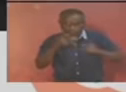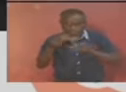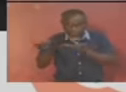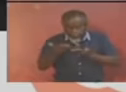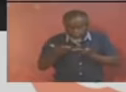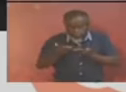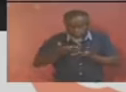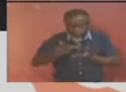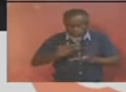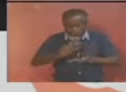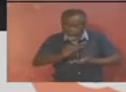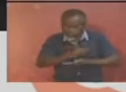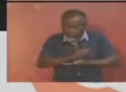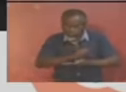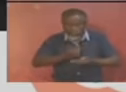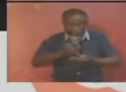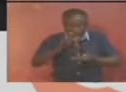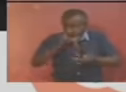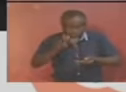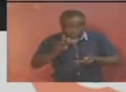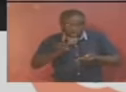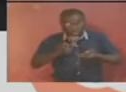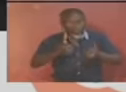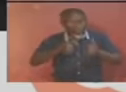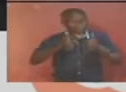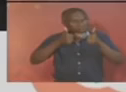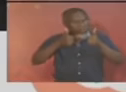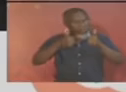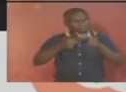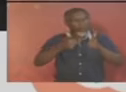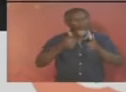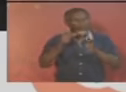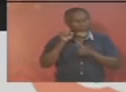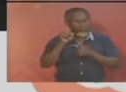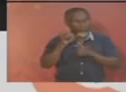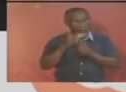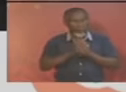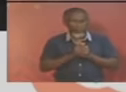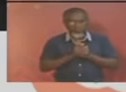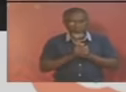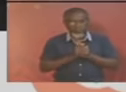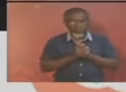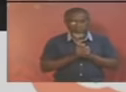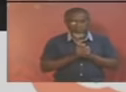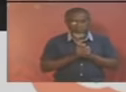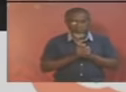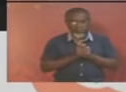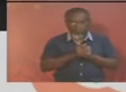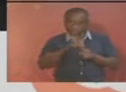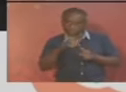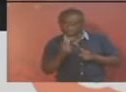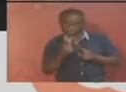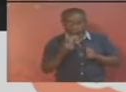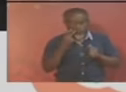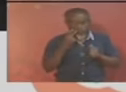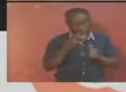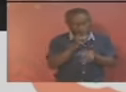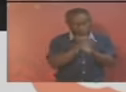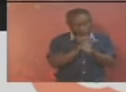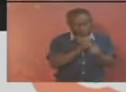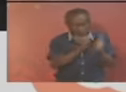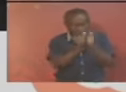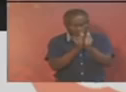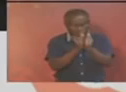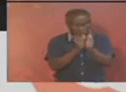different sectors. One of them is the tourism sector, where we have created a tourism task force with our Caribbean Hotel